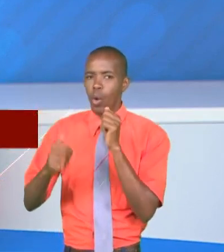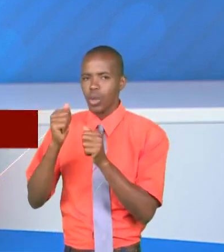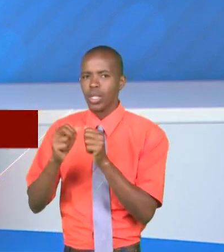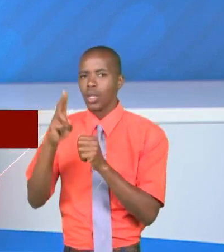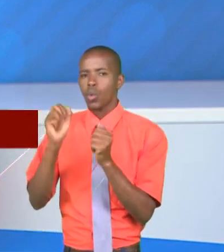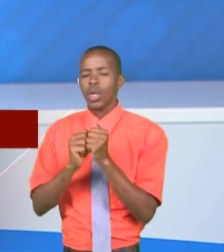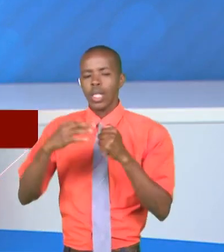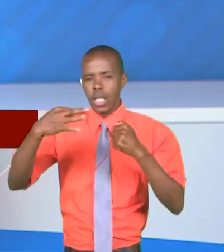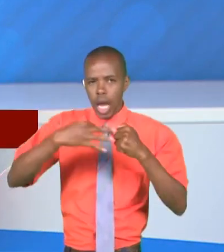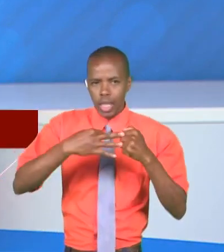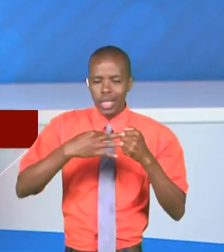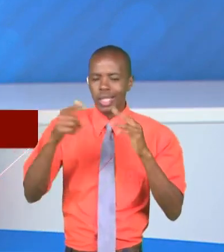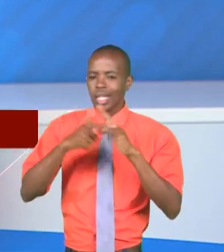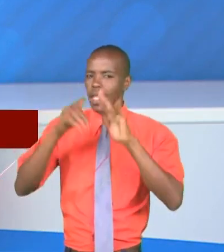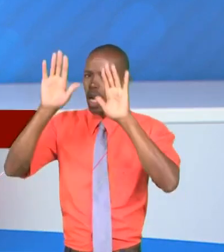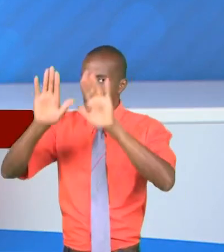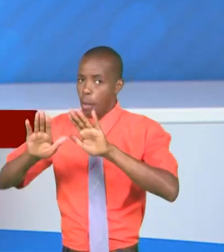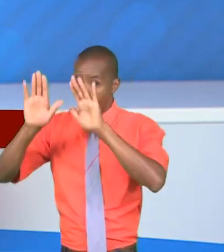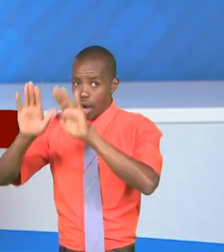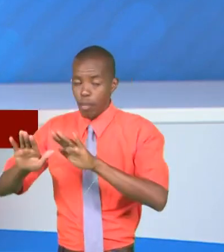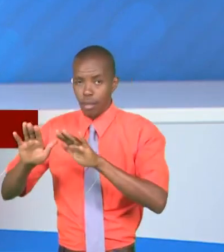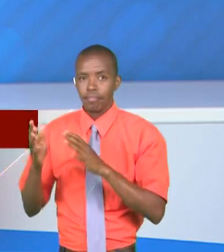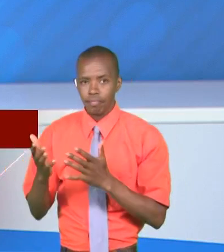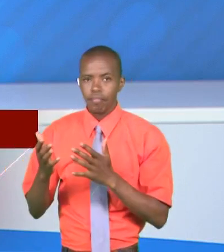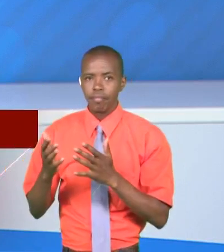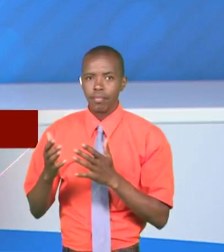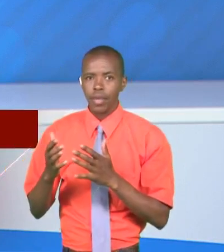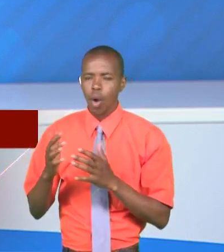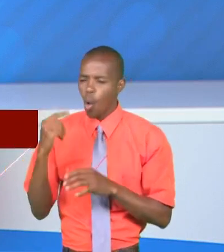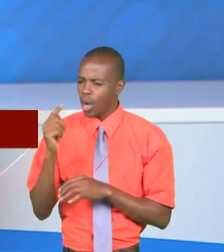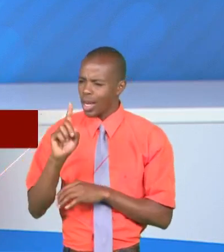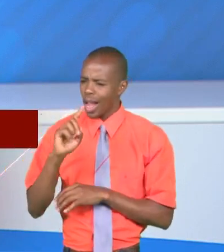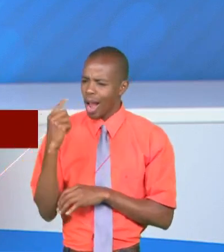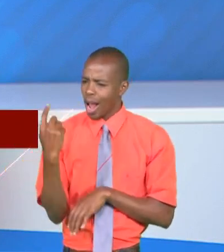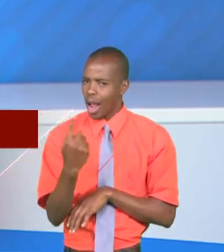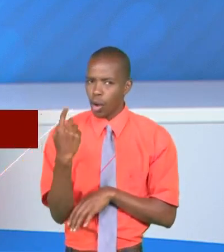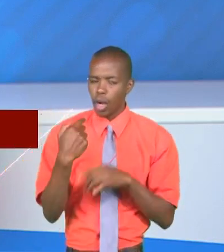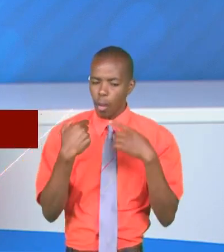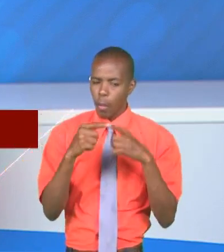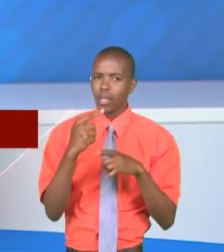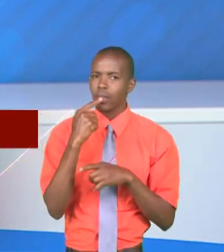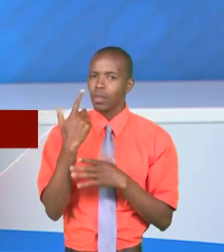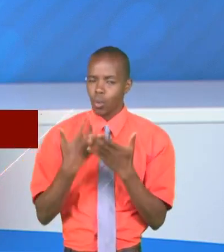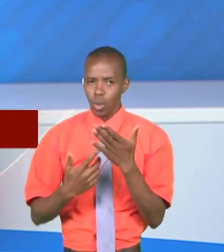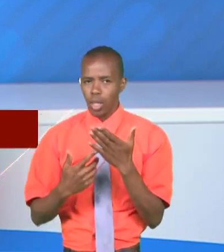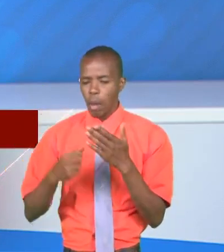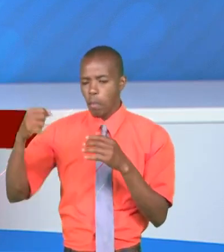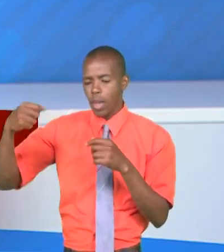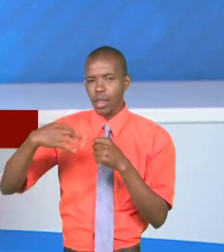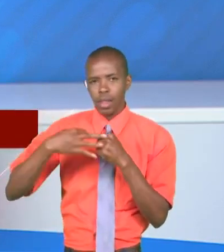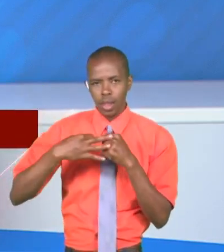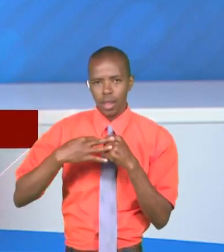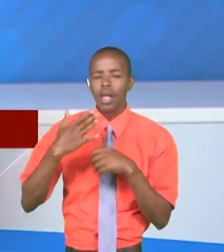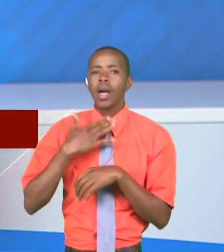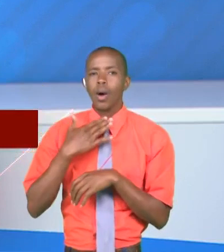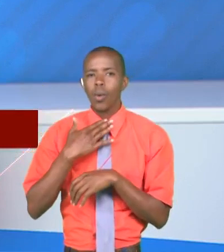2018. It's only Ruto started campaigning. And he was on a one-man show. But I'm telling you, by August, and I want